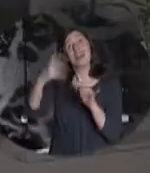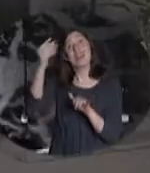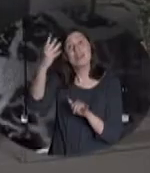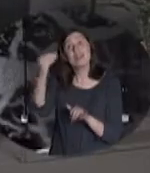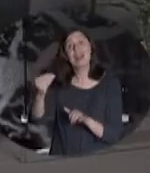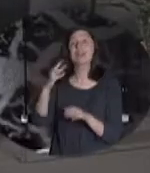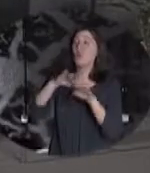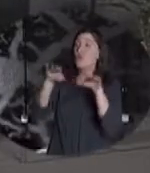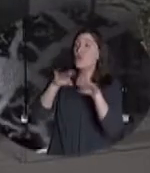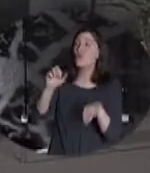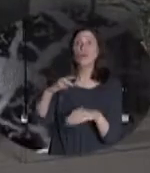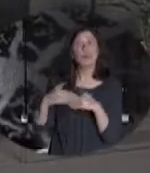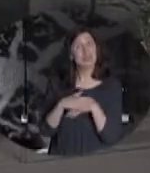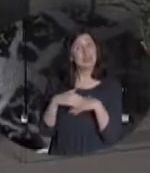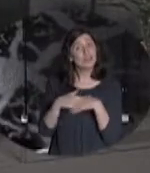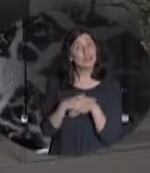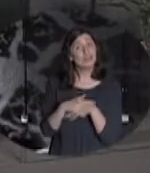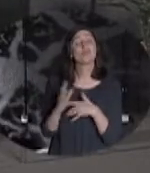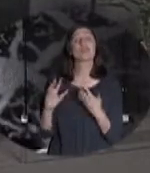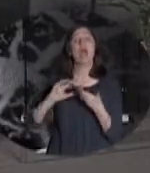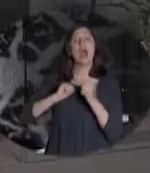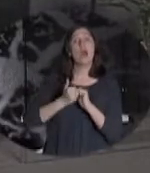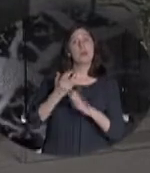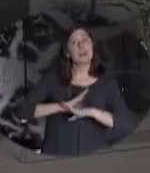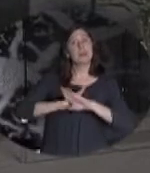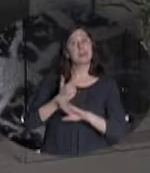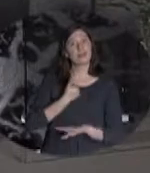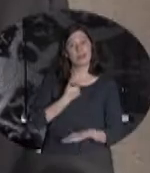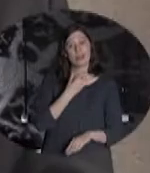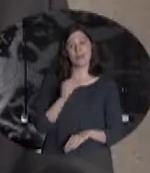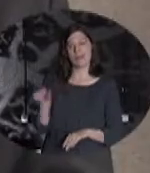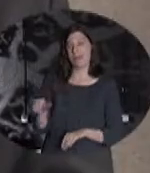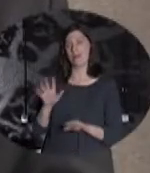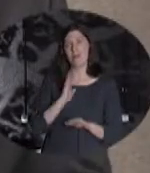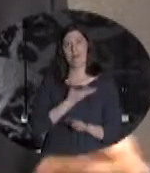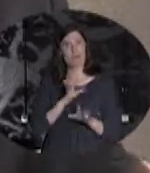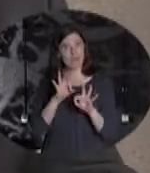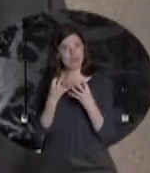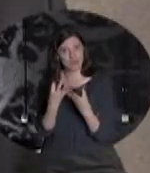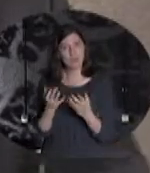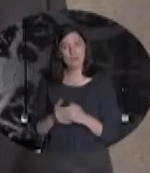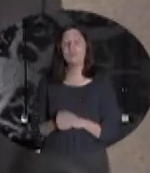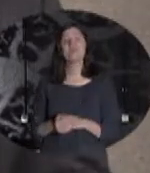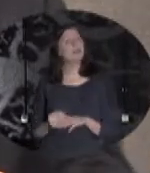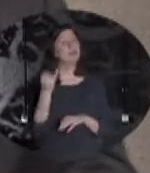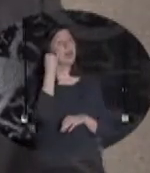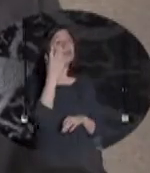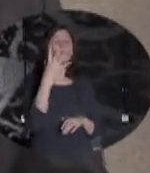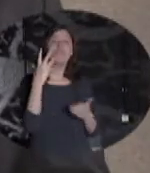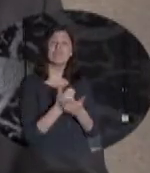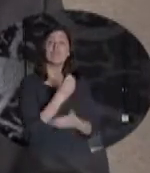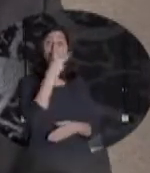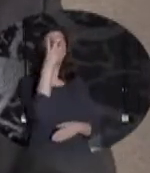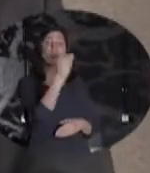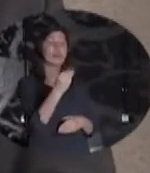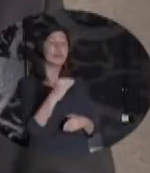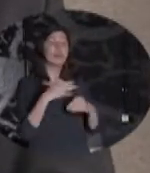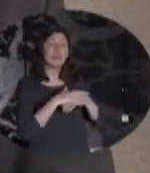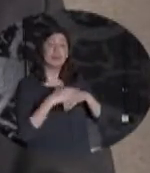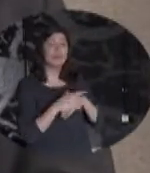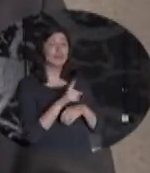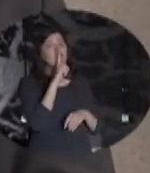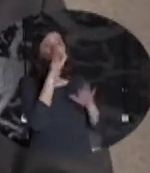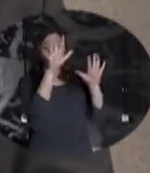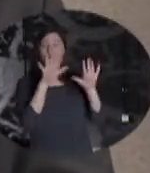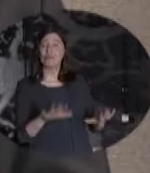pool and the beach. Sure. So what are some ways we can protect ourselves and our loved ones Sure. when we're out? So when you're heading to the beach, I know we have great beaches here in Cleveland and